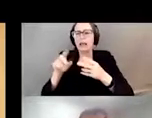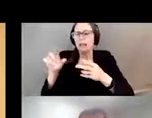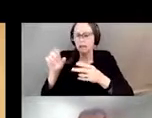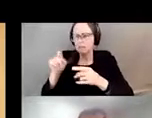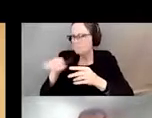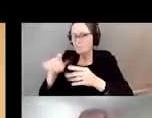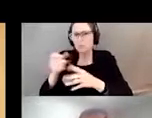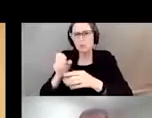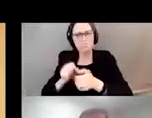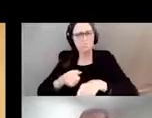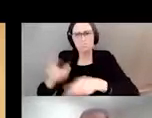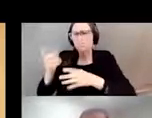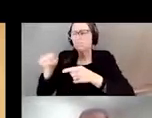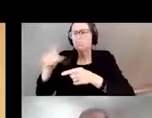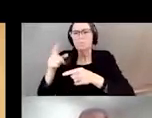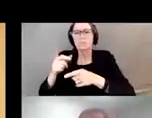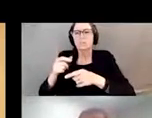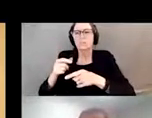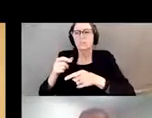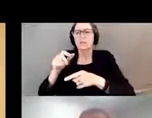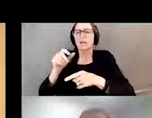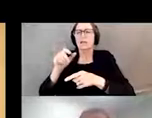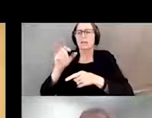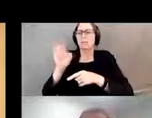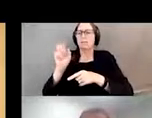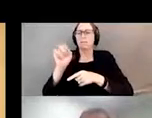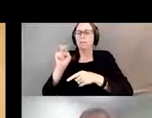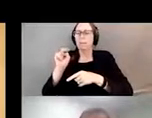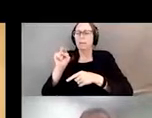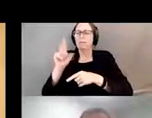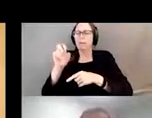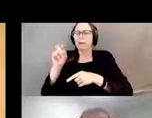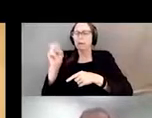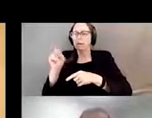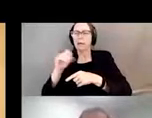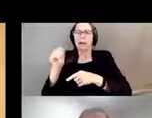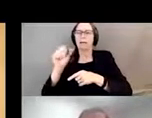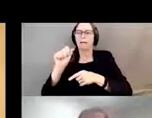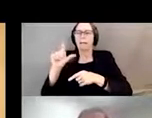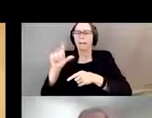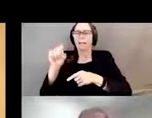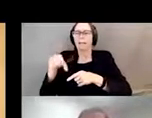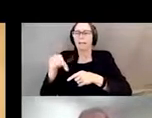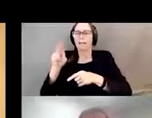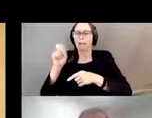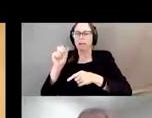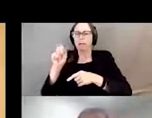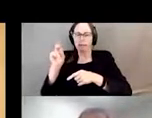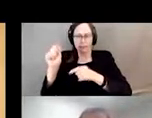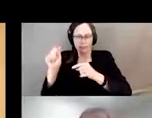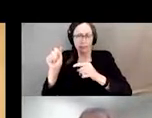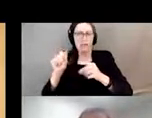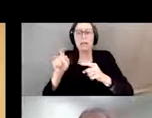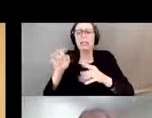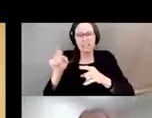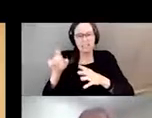and Al-Qaeda from Sudan and Saudi Arabia. He's given refuge in, and his group are